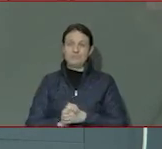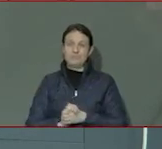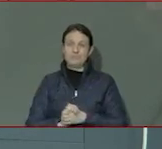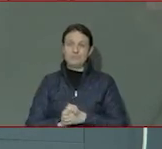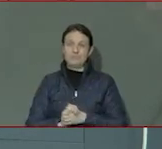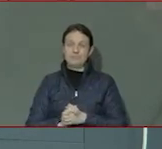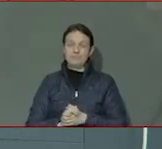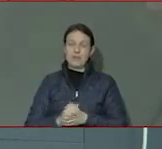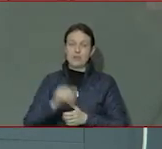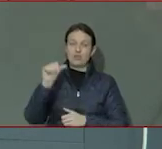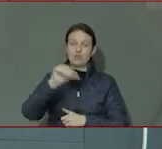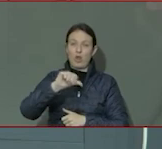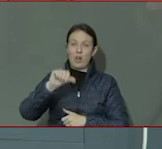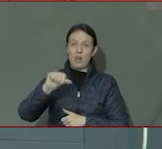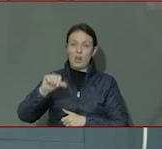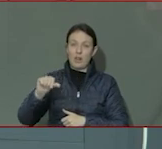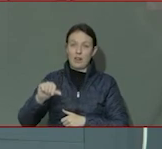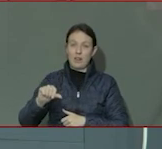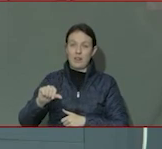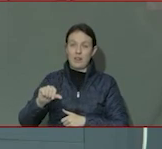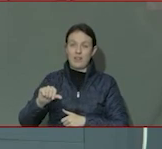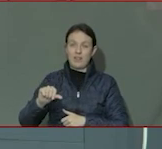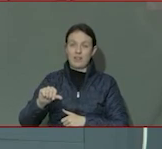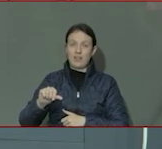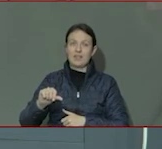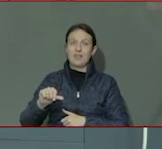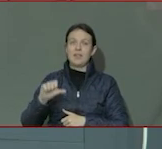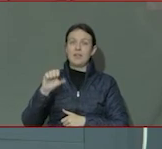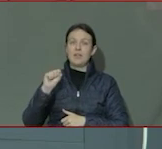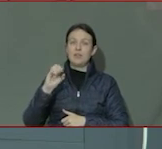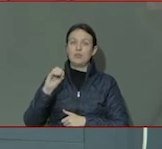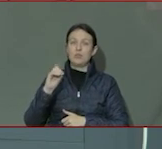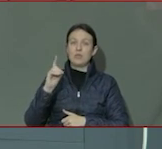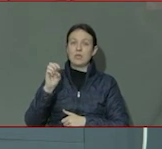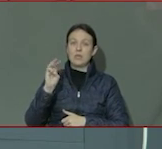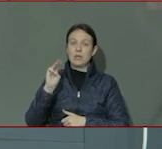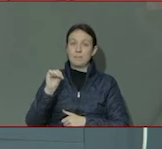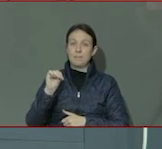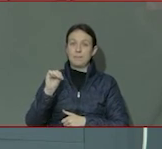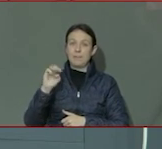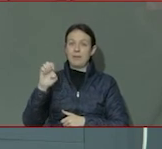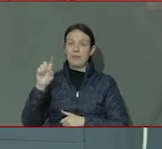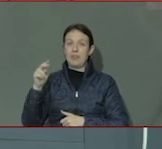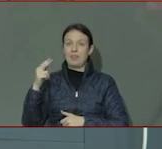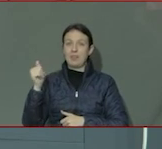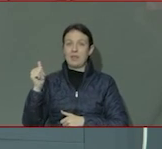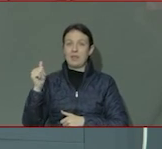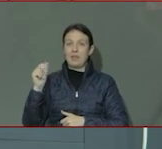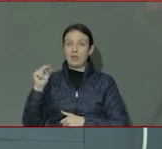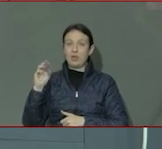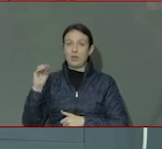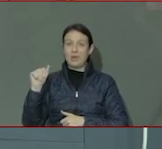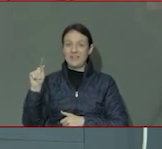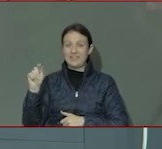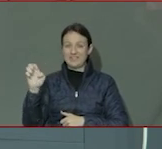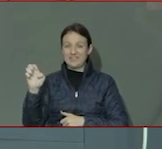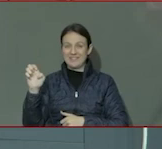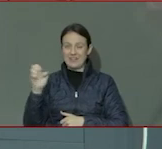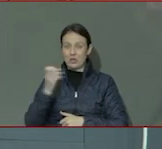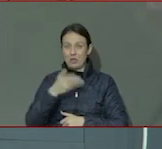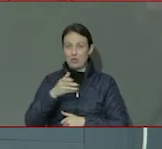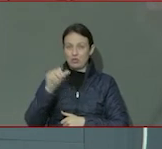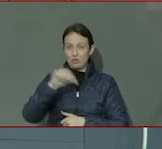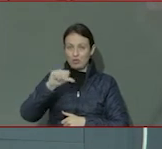salt, sodium ethanoate, that formed during the neutralization reaction